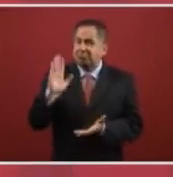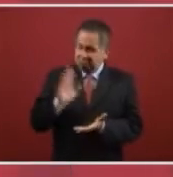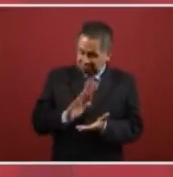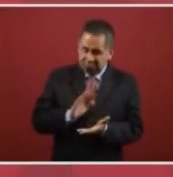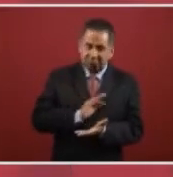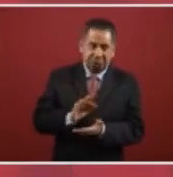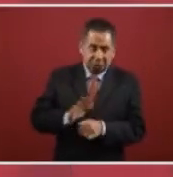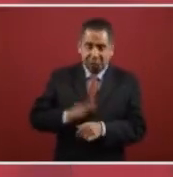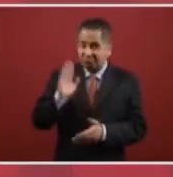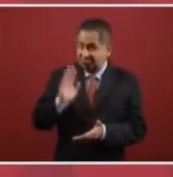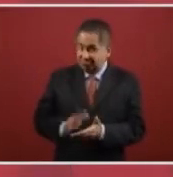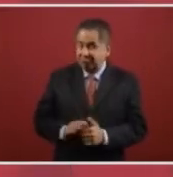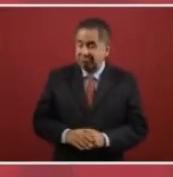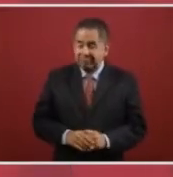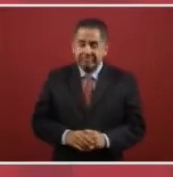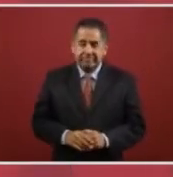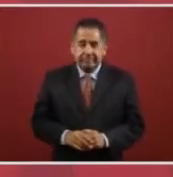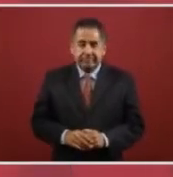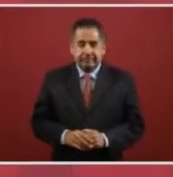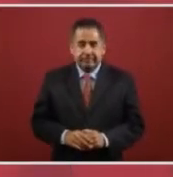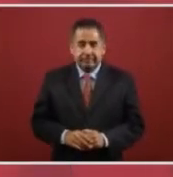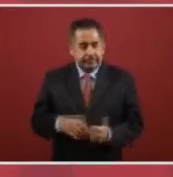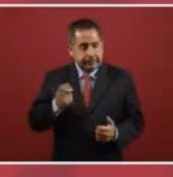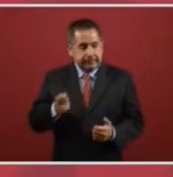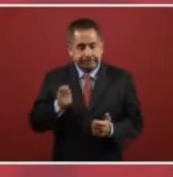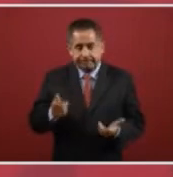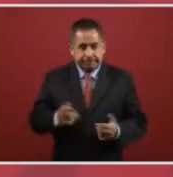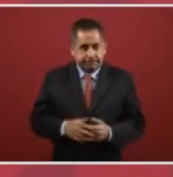we can save more than that.